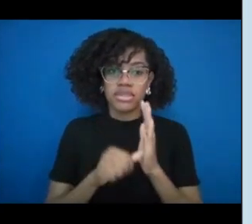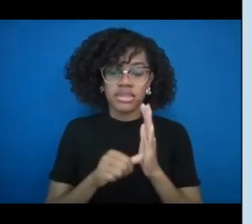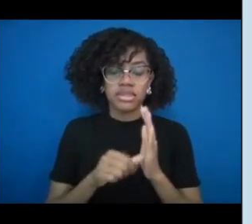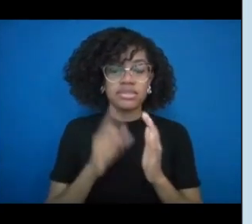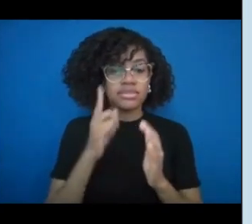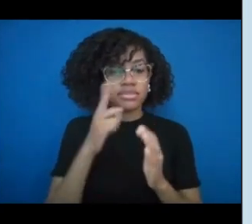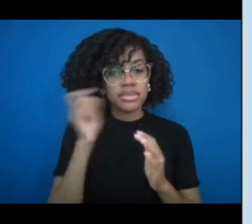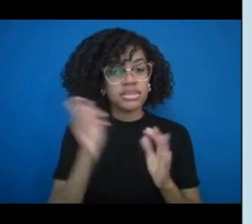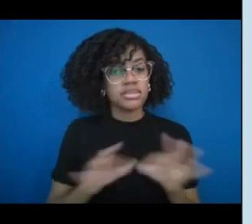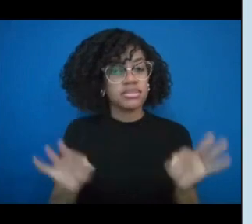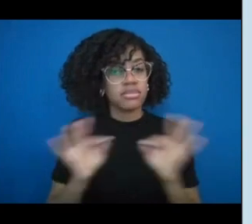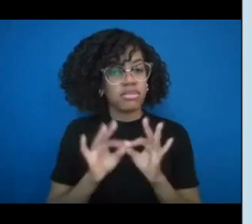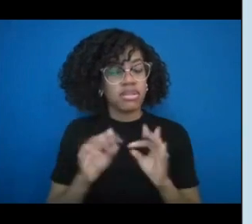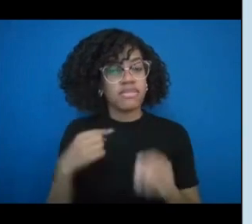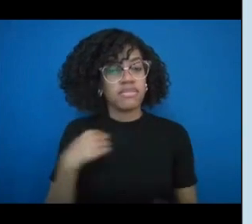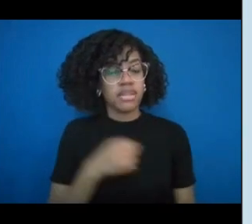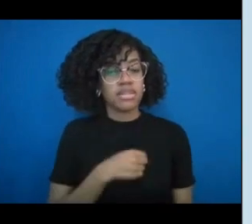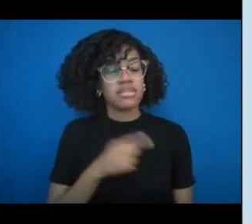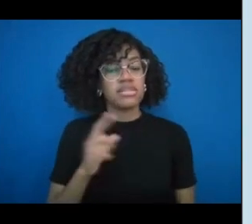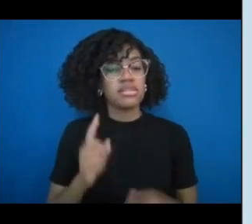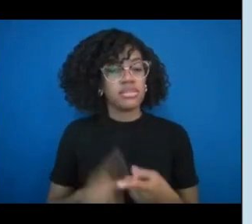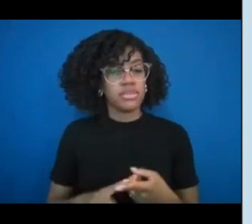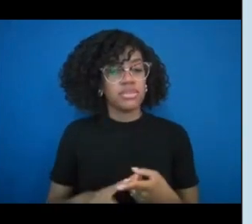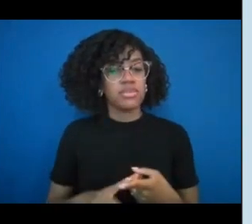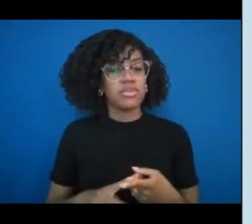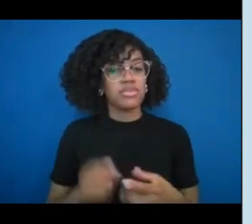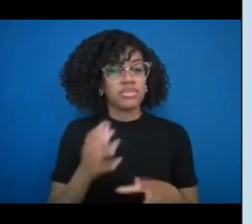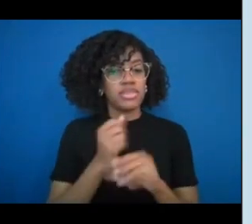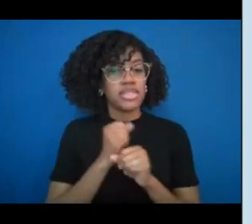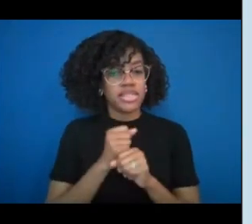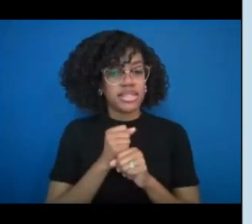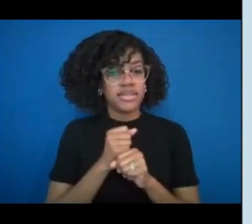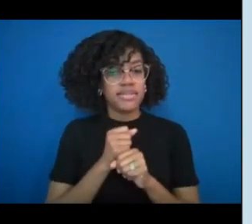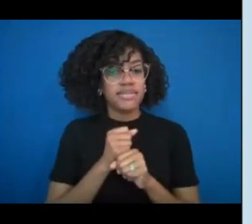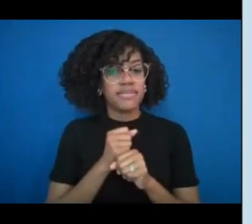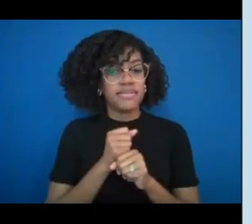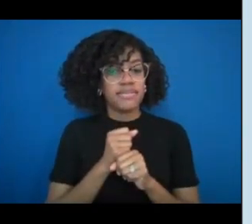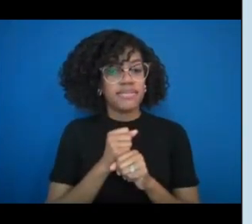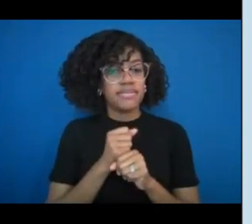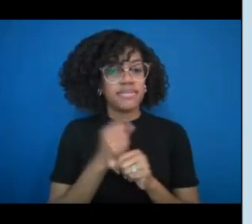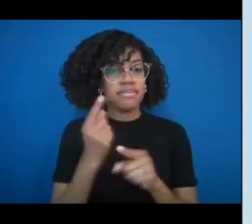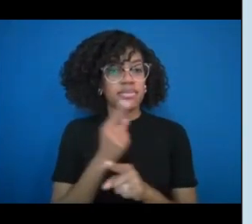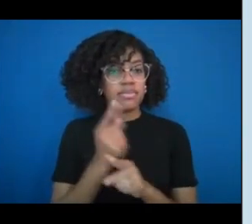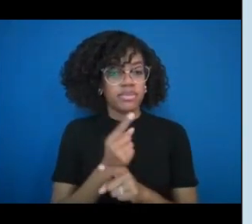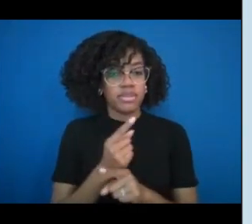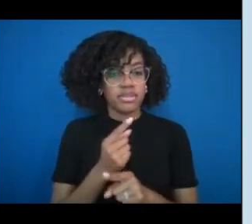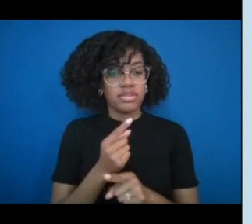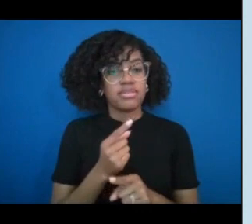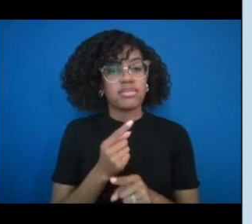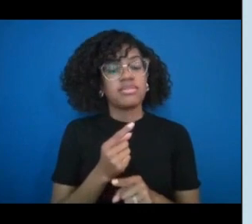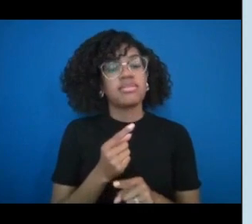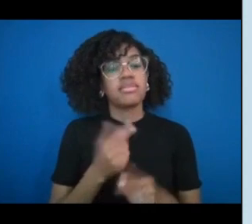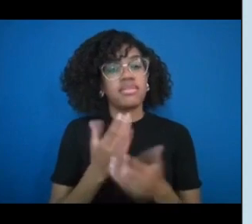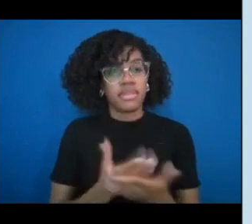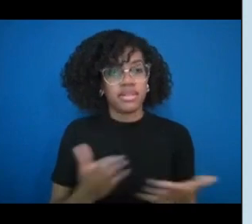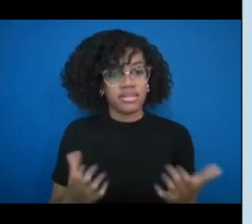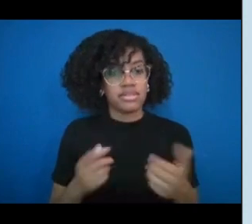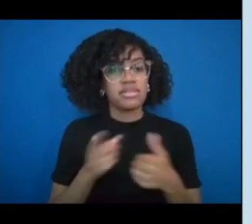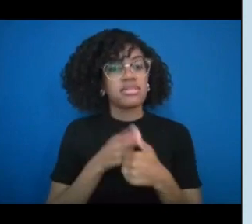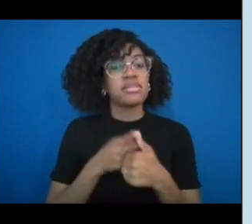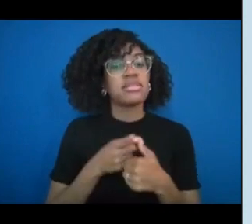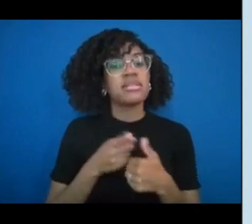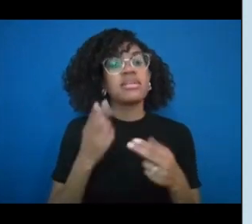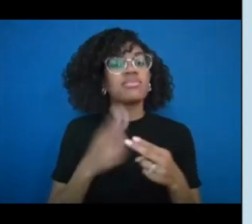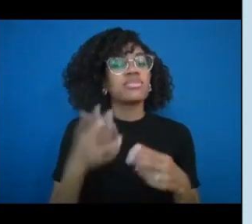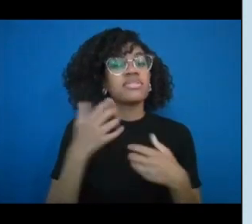essential for us to receive the appropriate amounts. So again, a brief summary of the proposed